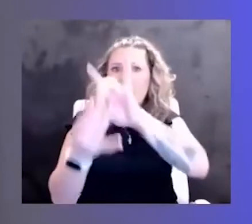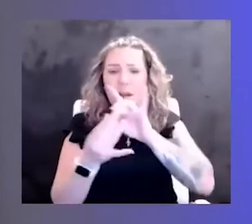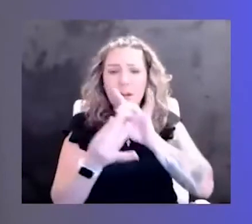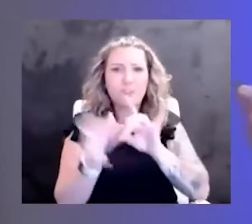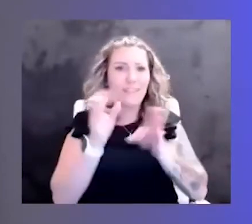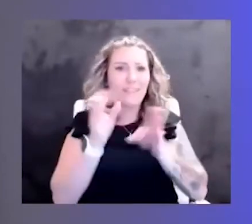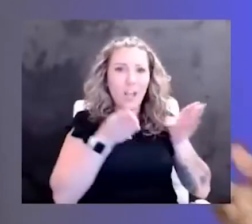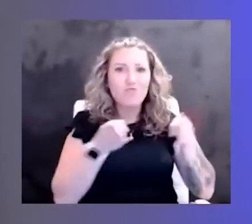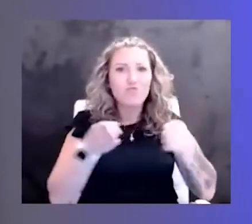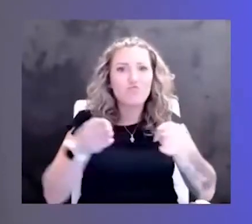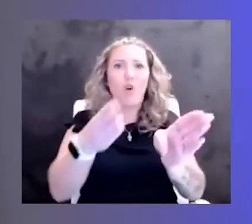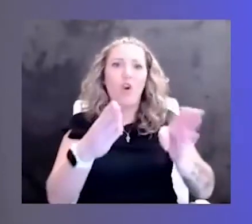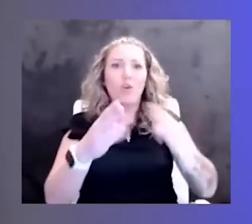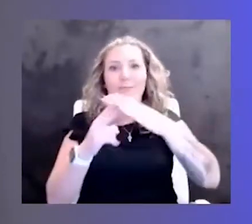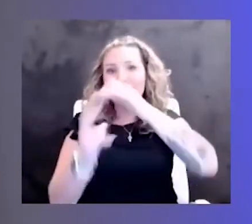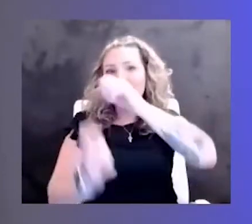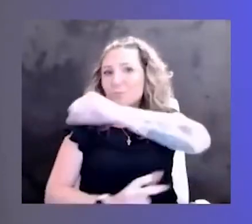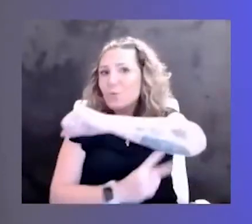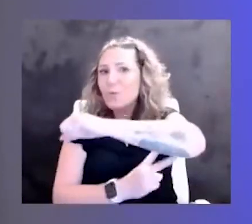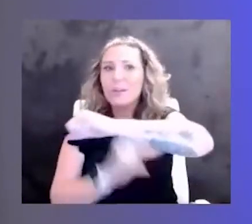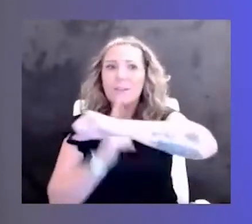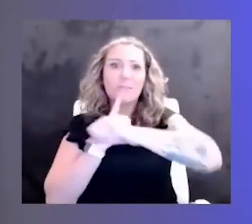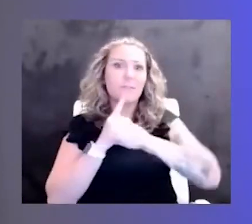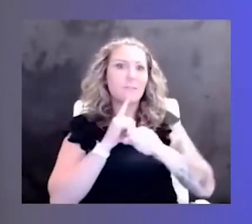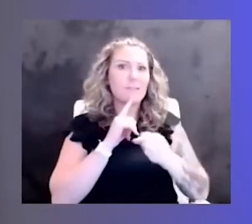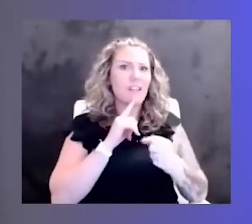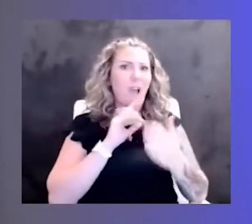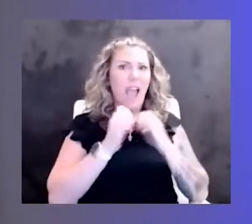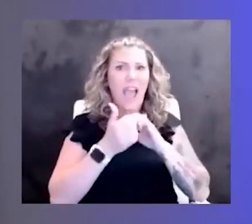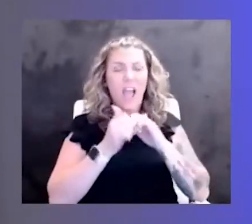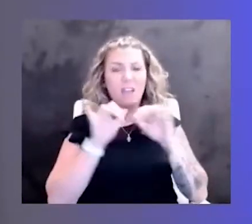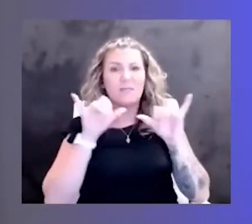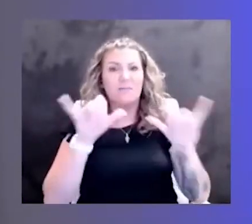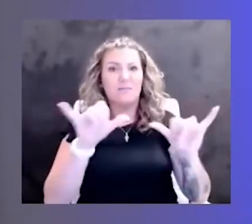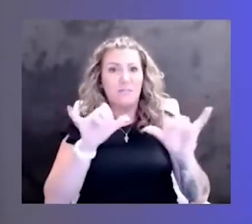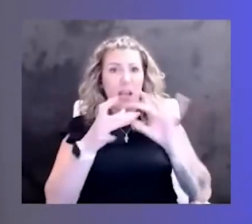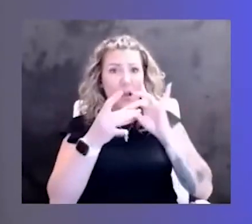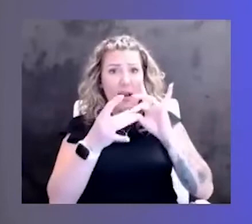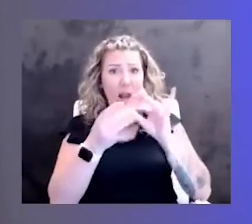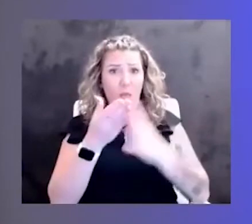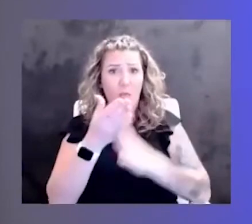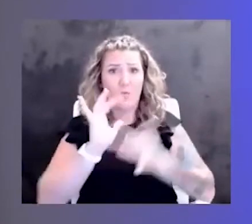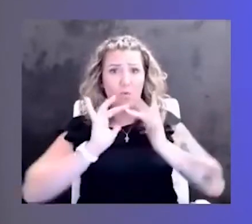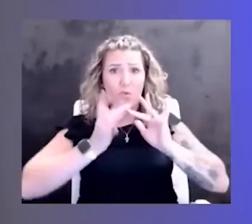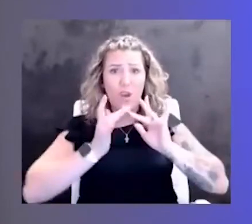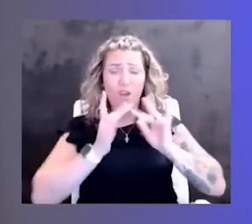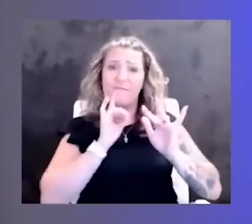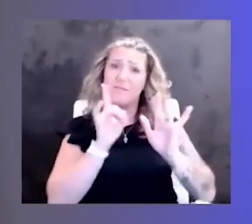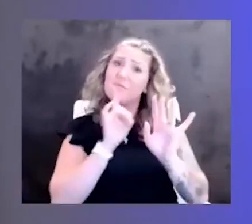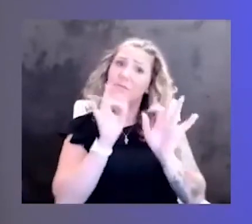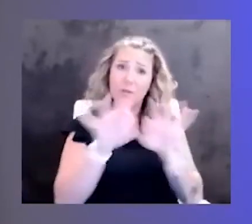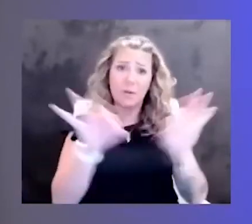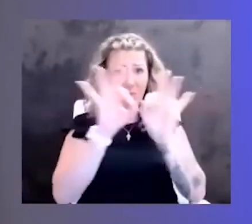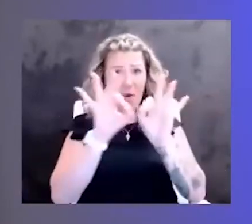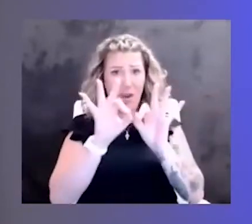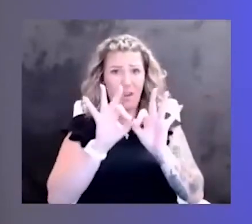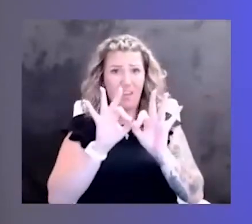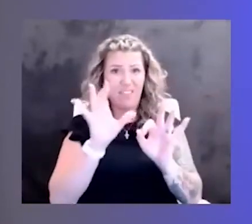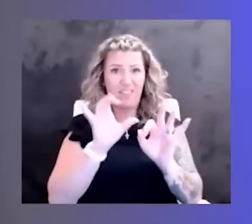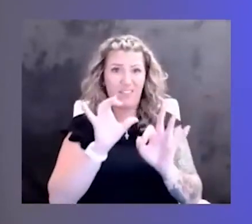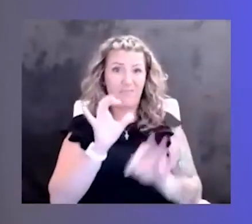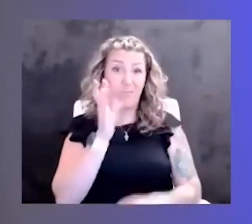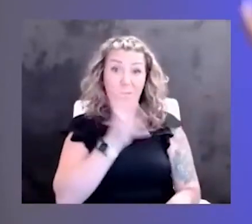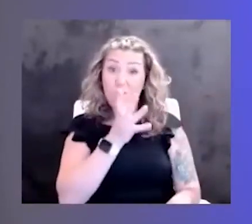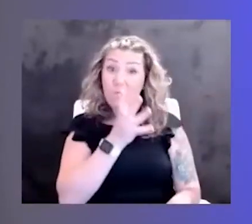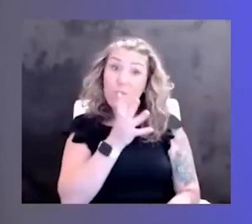are. Our ability to stay connected through broadband access is really important, and that impacts our rural communities. And I